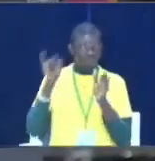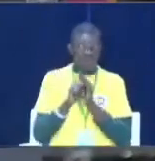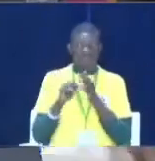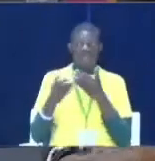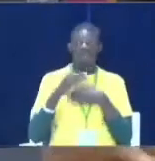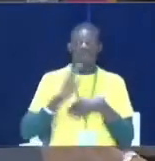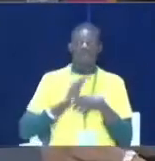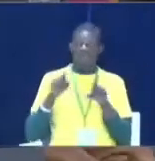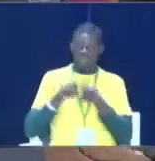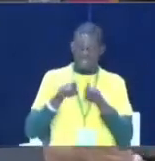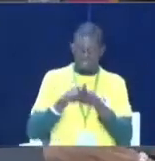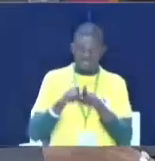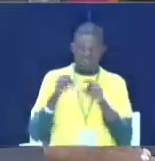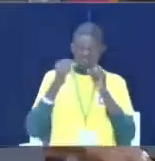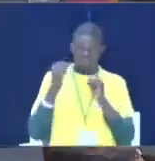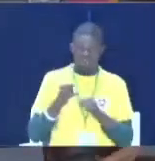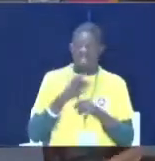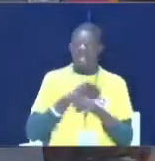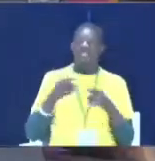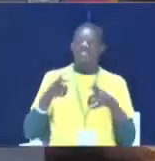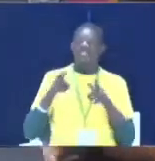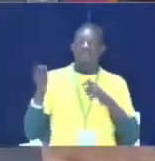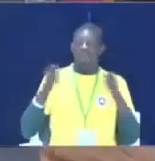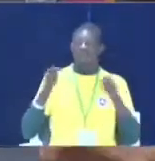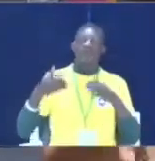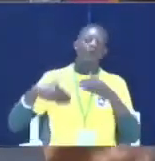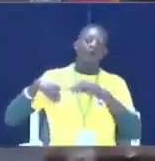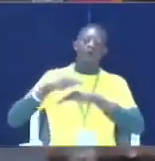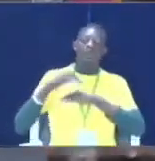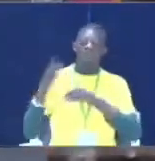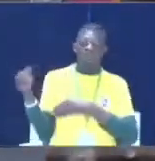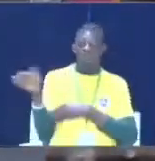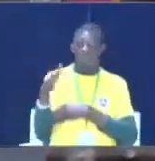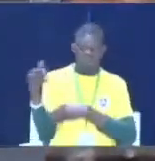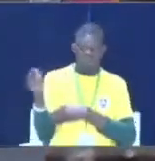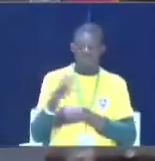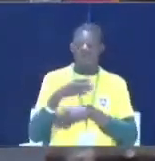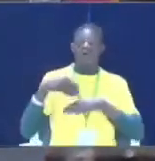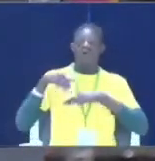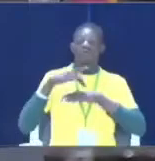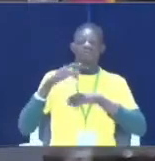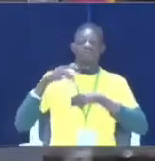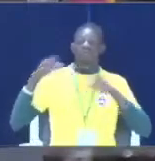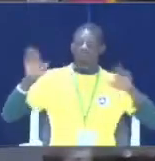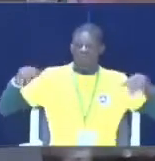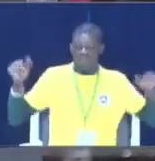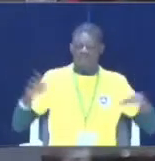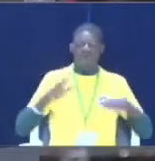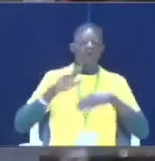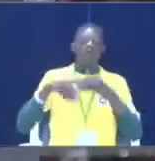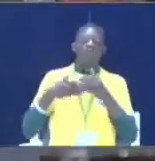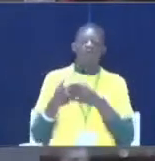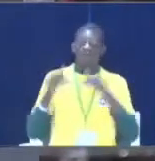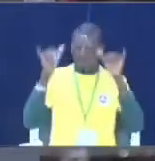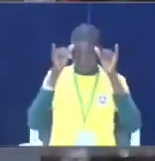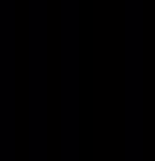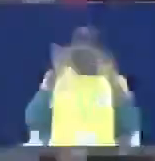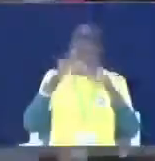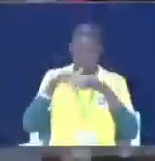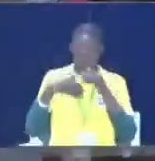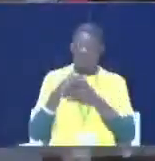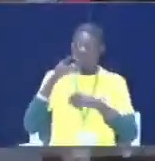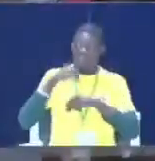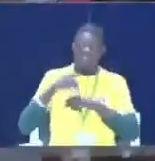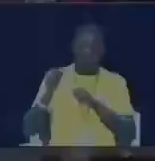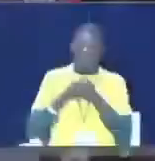our likeness, and let them have dominion over the fish of the sea, over the fowl of the air, over the cattle, over the head,